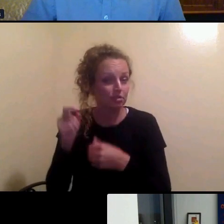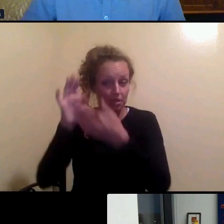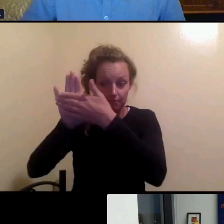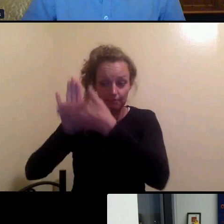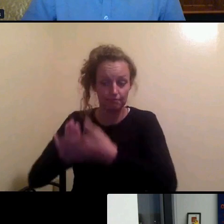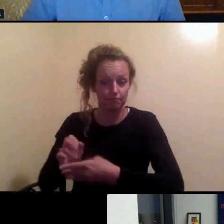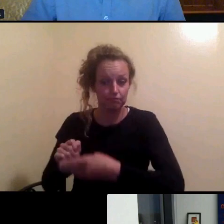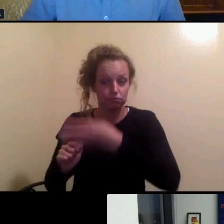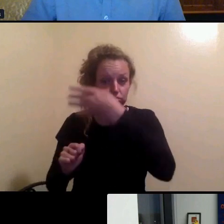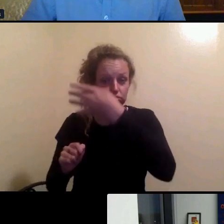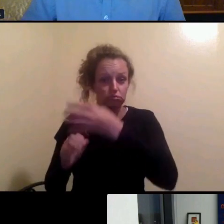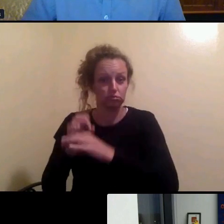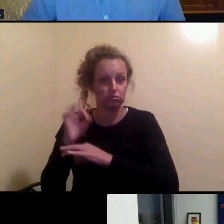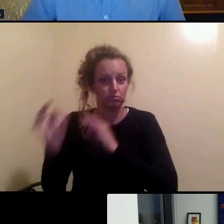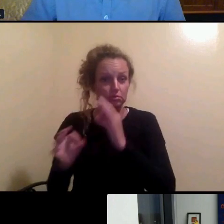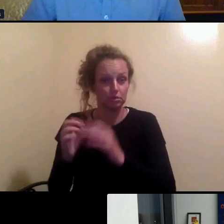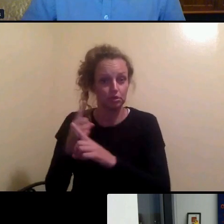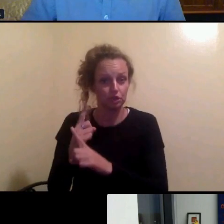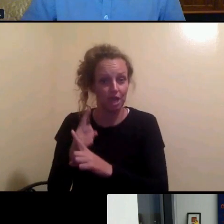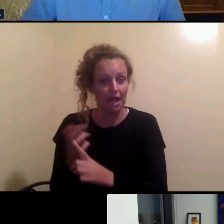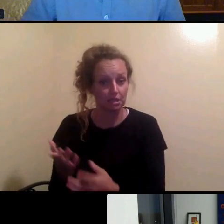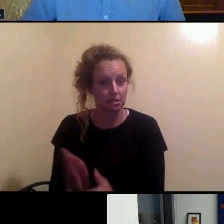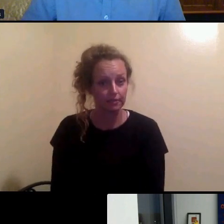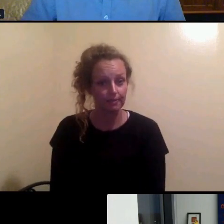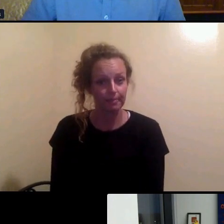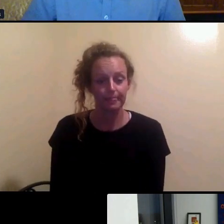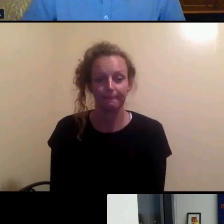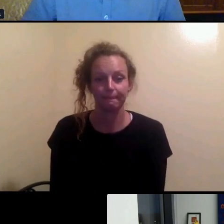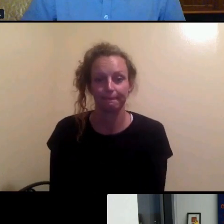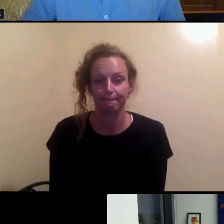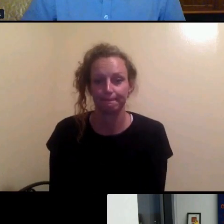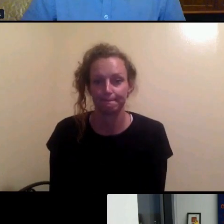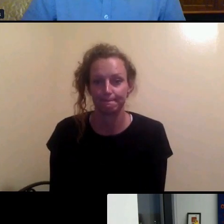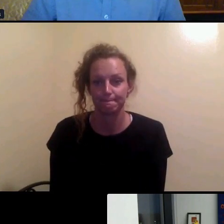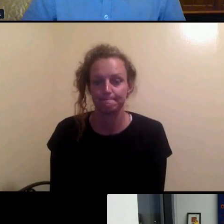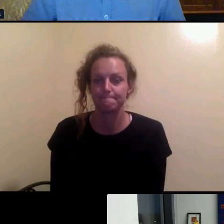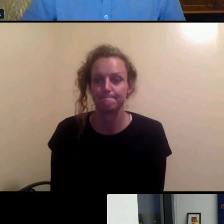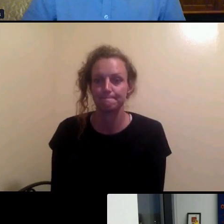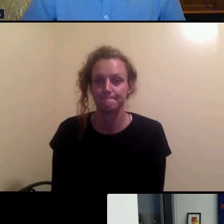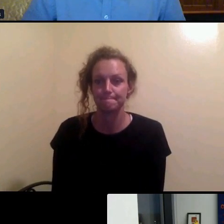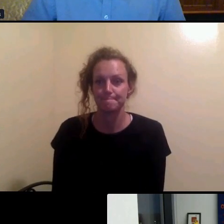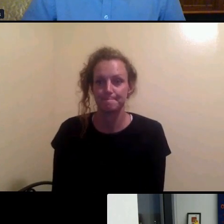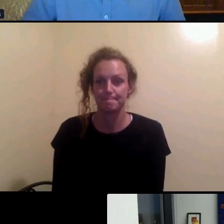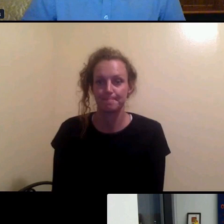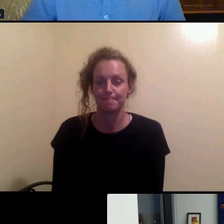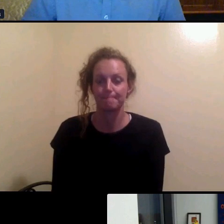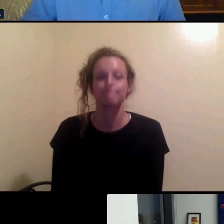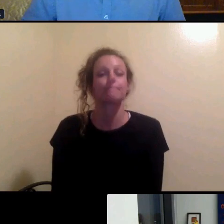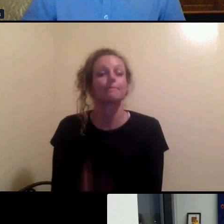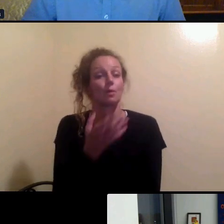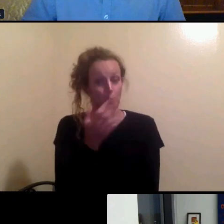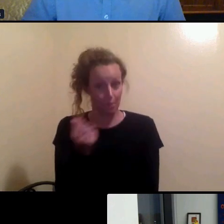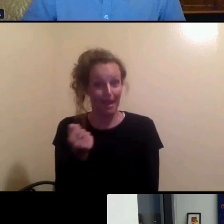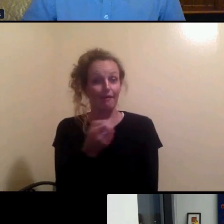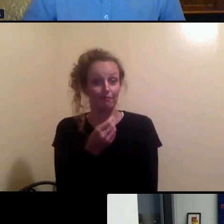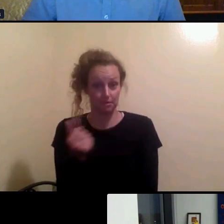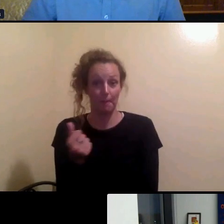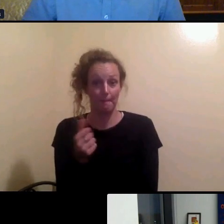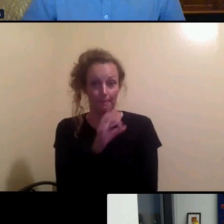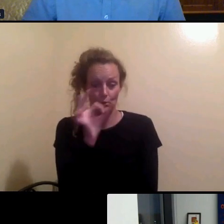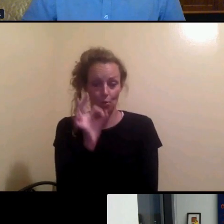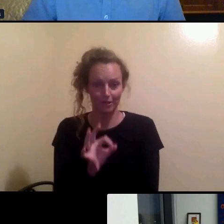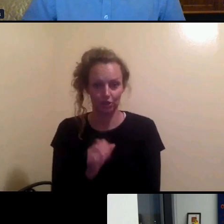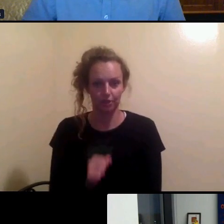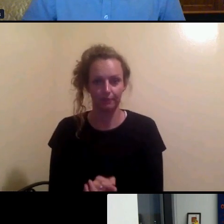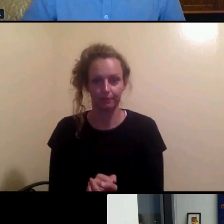Yeah. Or are we looking at the questions? Yeah, there's a few questions that came through. So the first one I